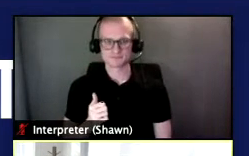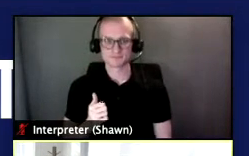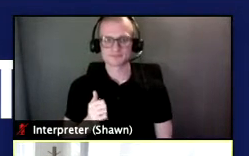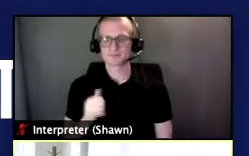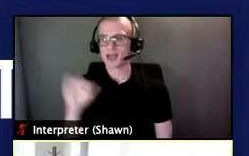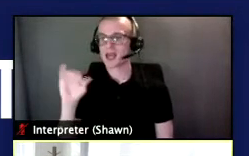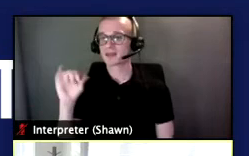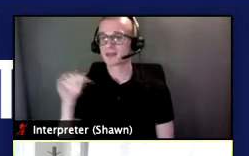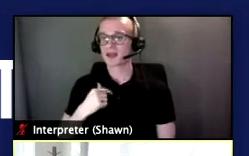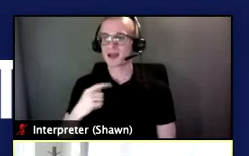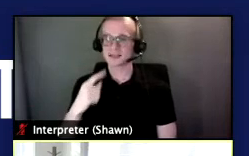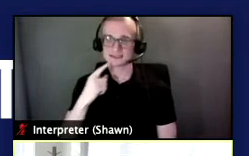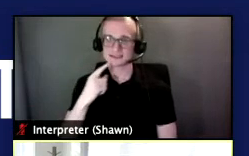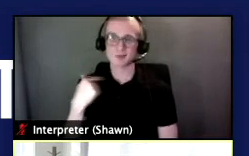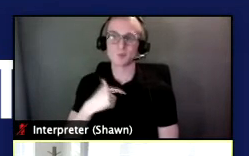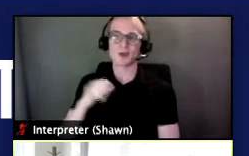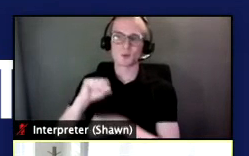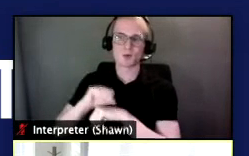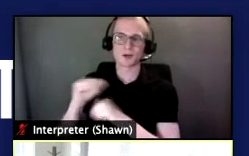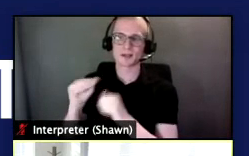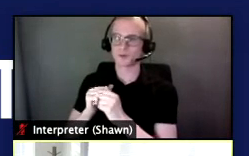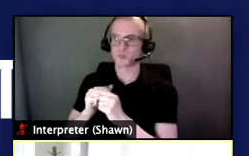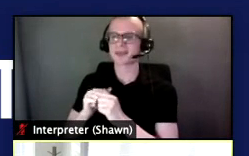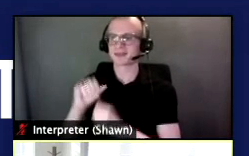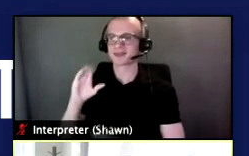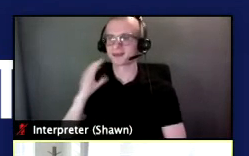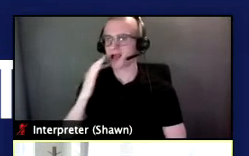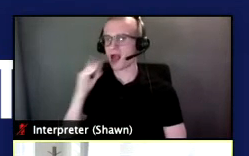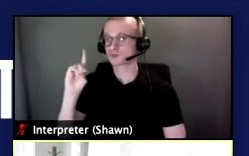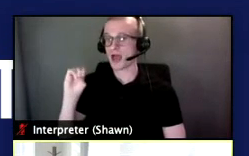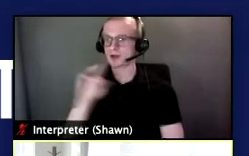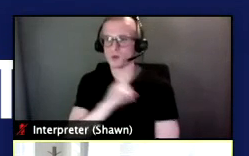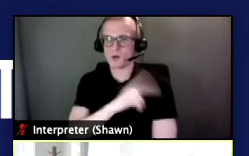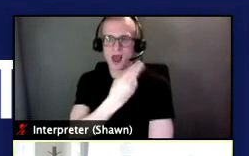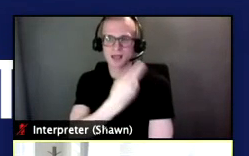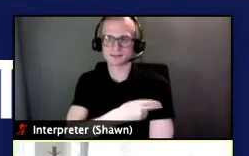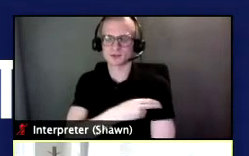said, we're working with the Colorado Hospital Association to make sure that